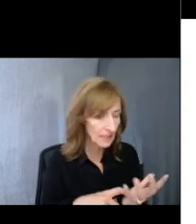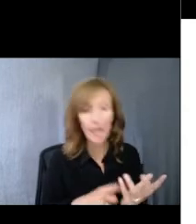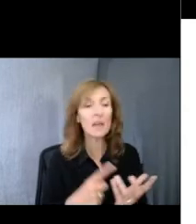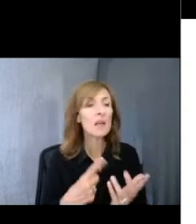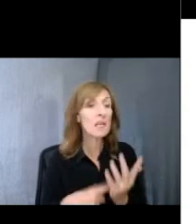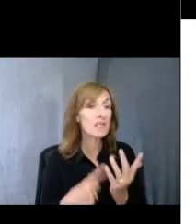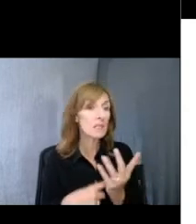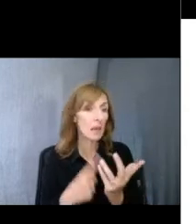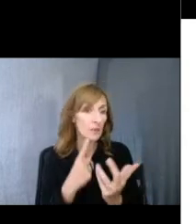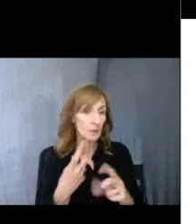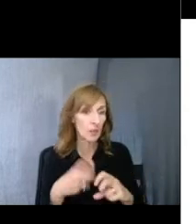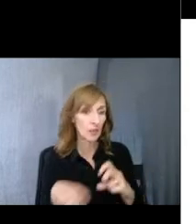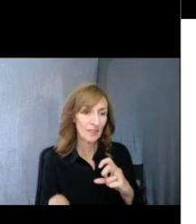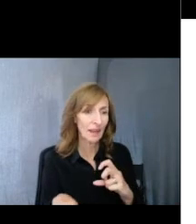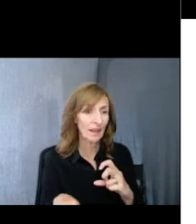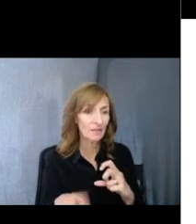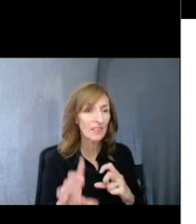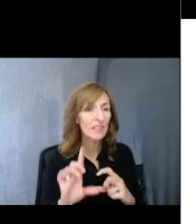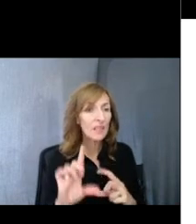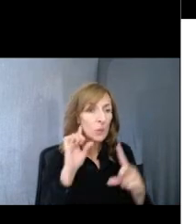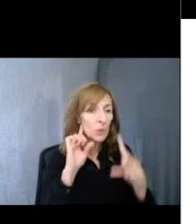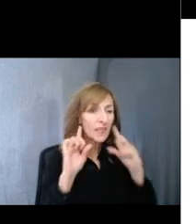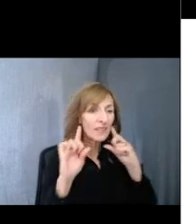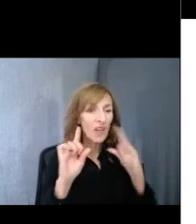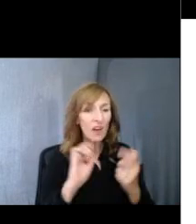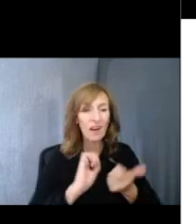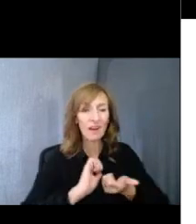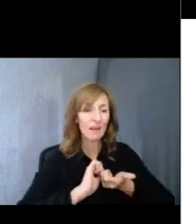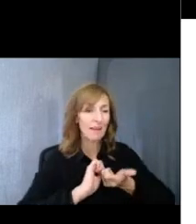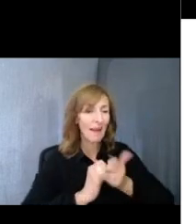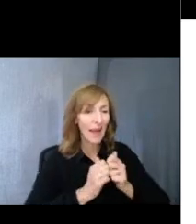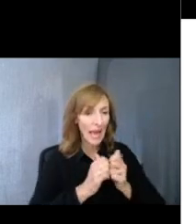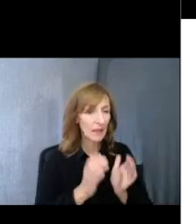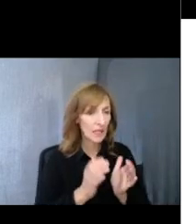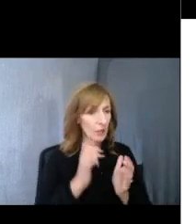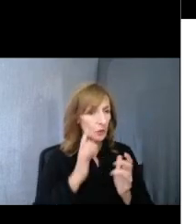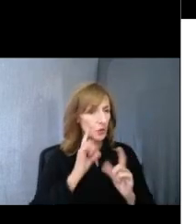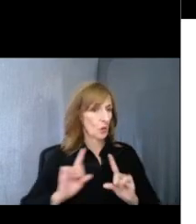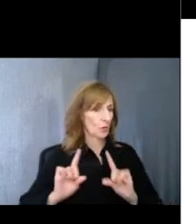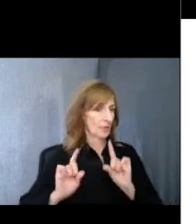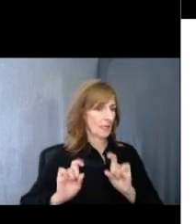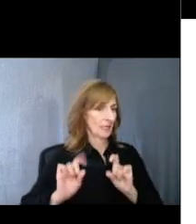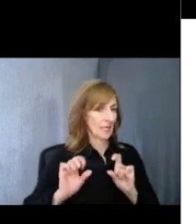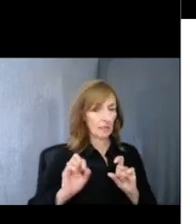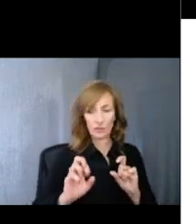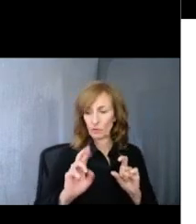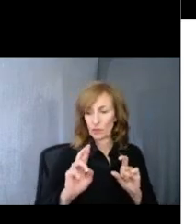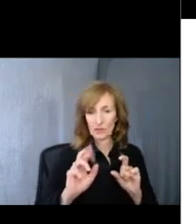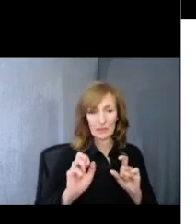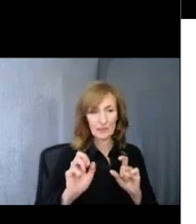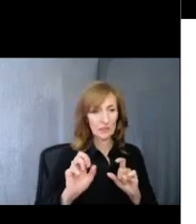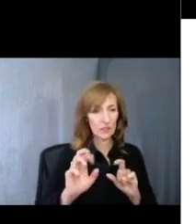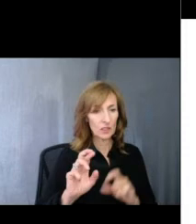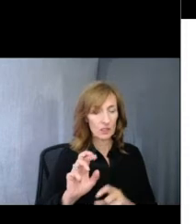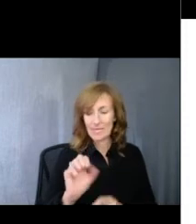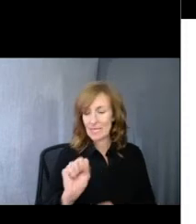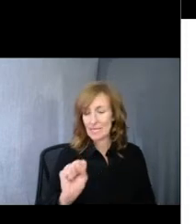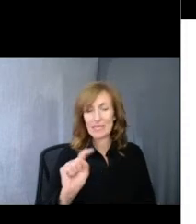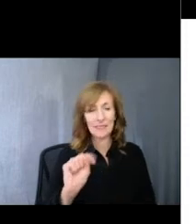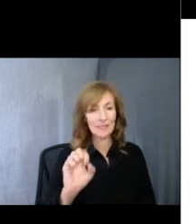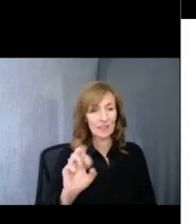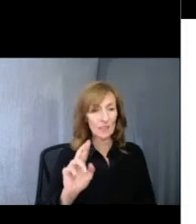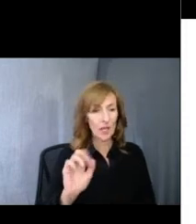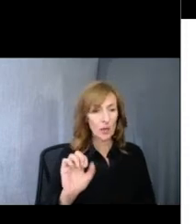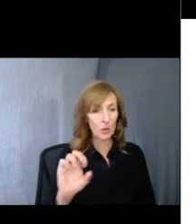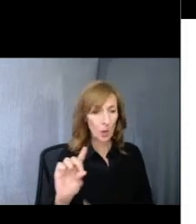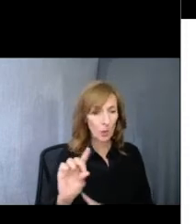athletes who have to pass urine tests, right, for steroids, but it's normal for some hormones to be excreted in